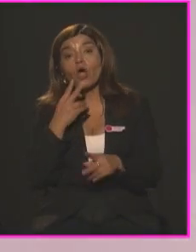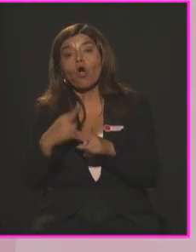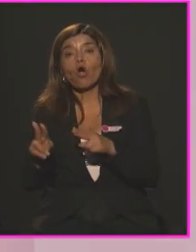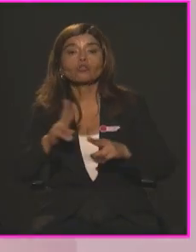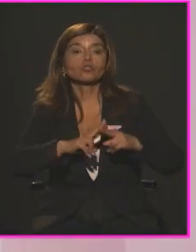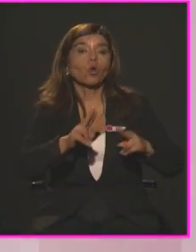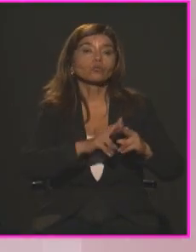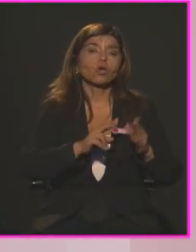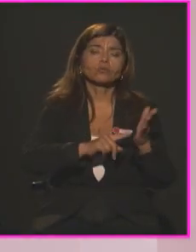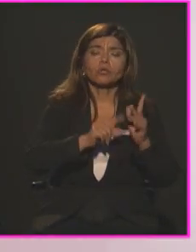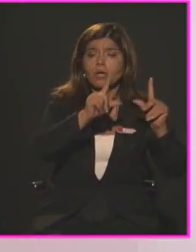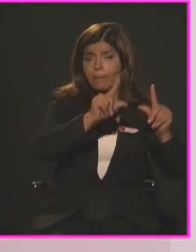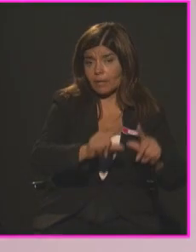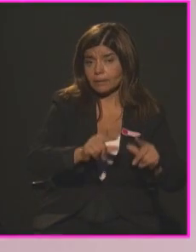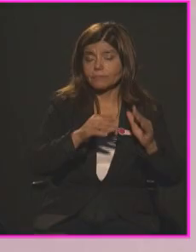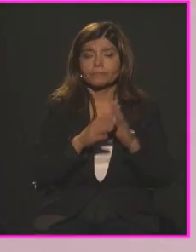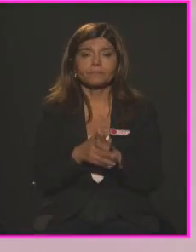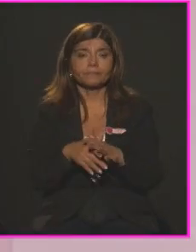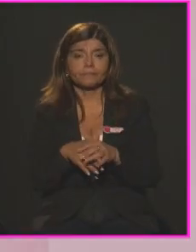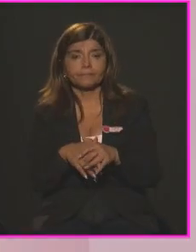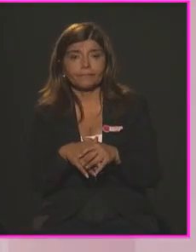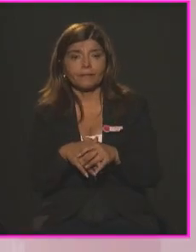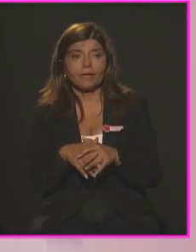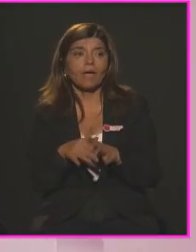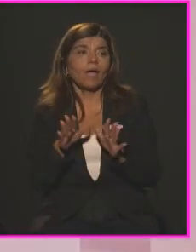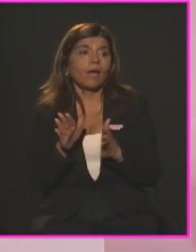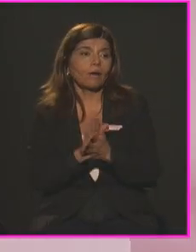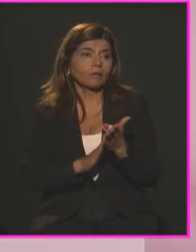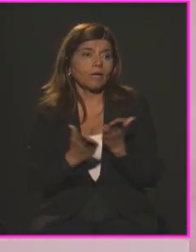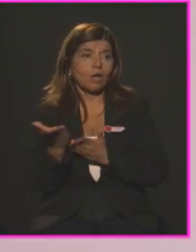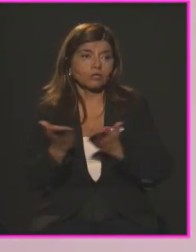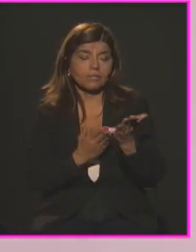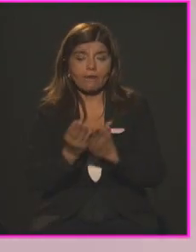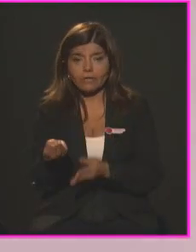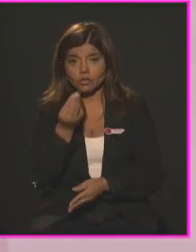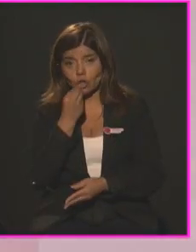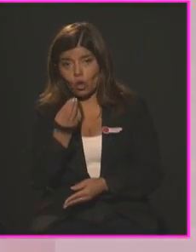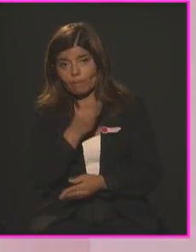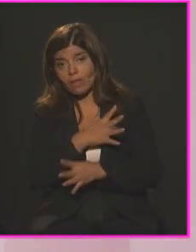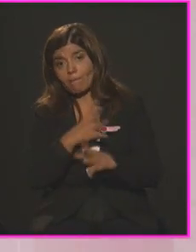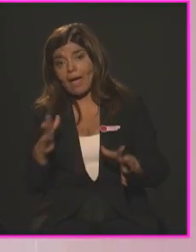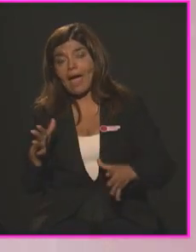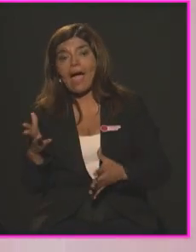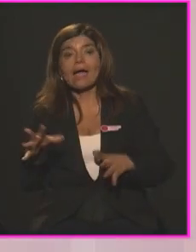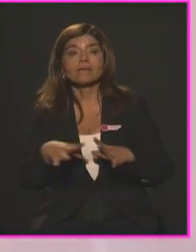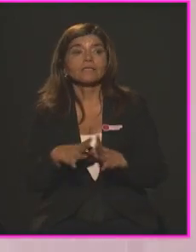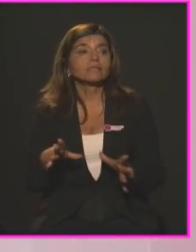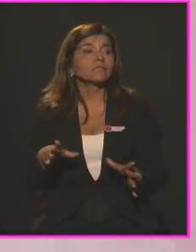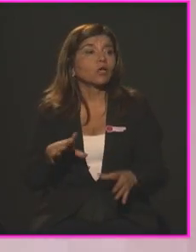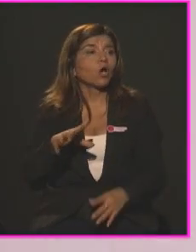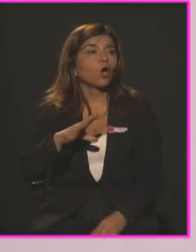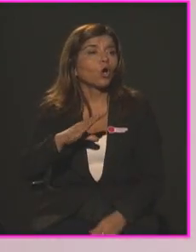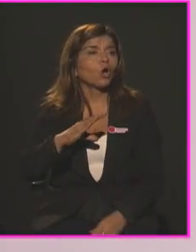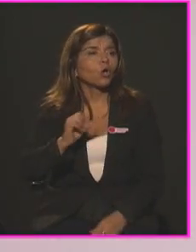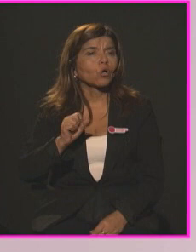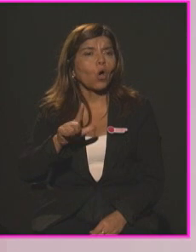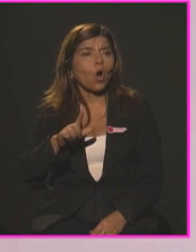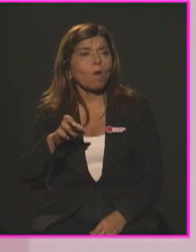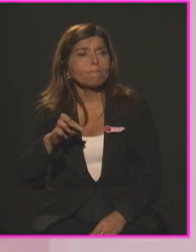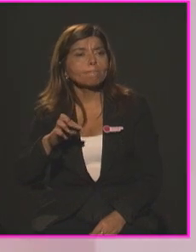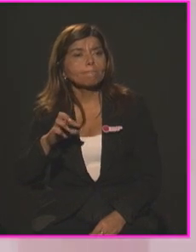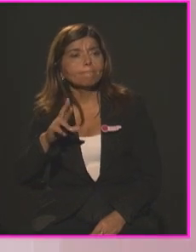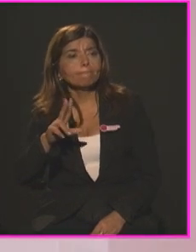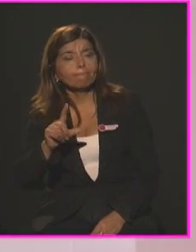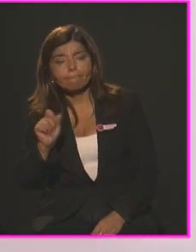well. One of the biggest food service companies in the world, named Compass, They're doing kind of boring things